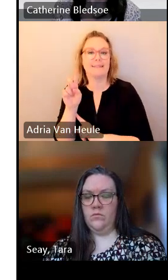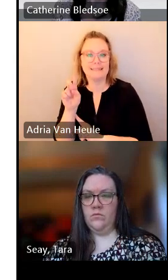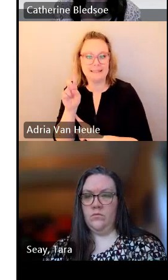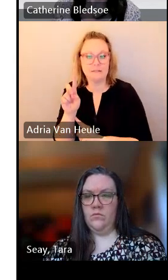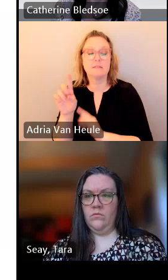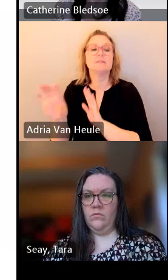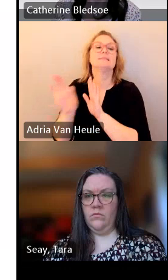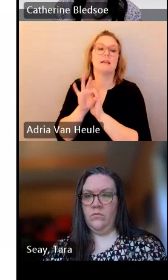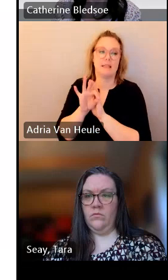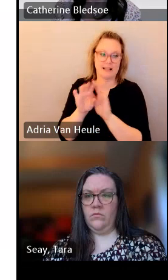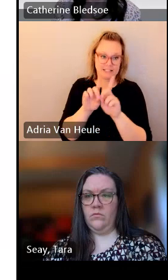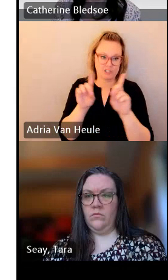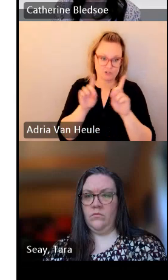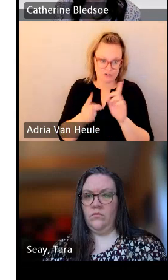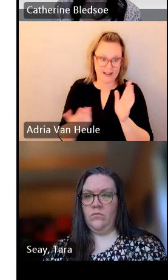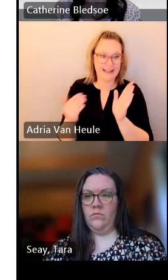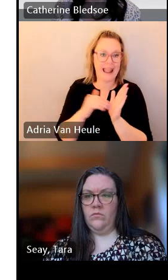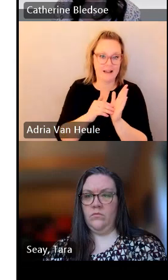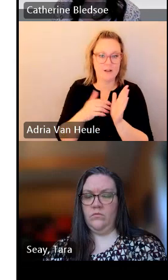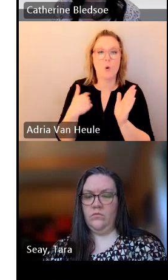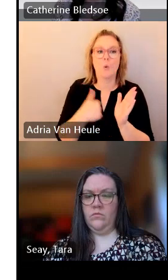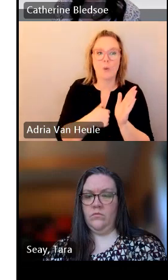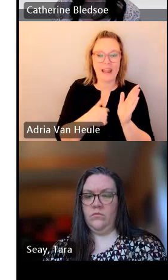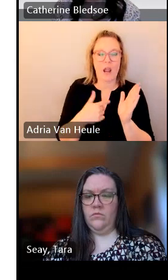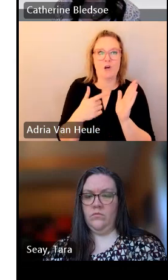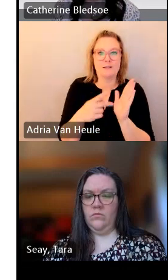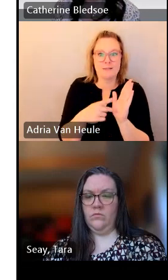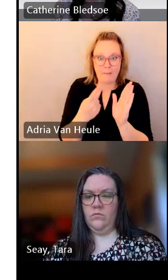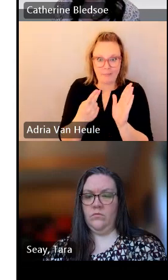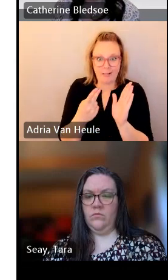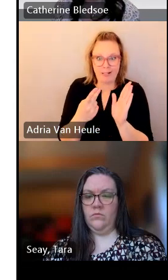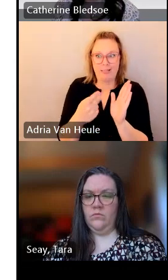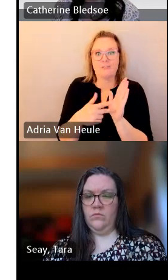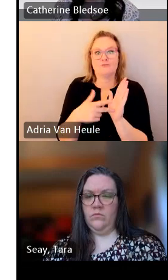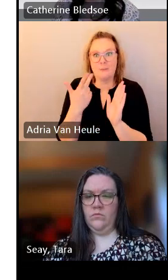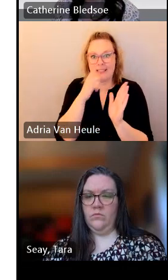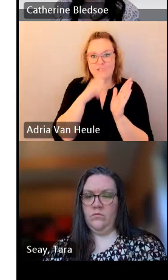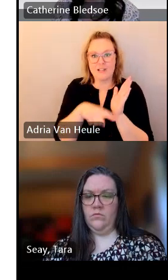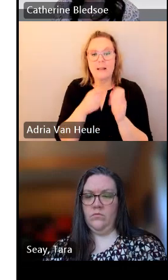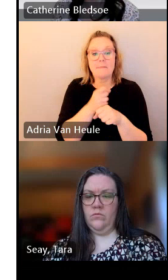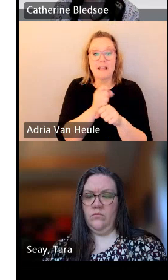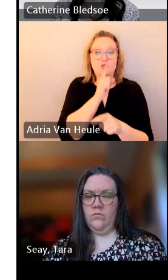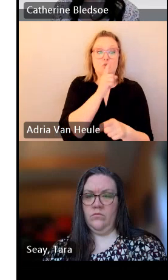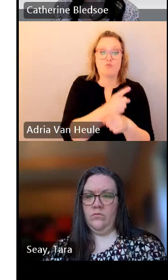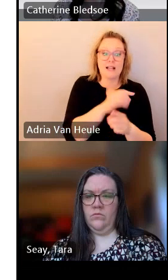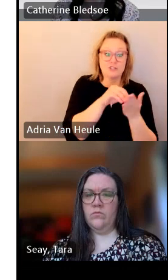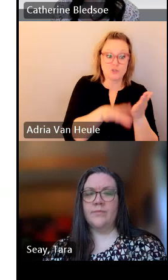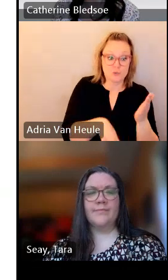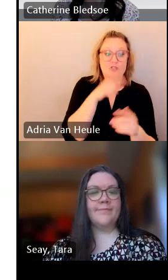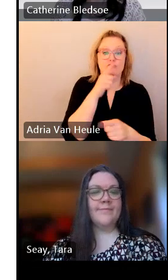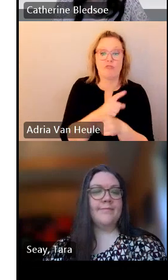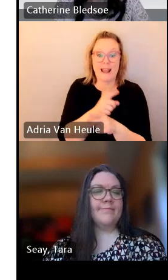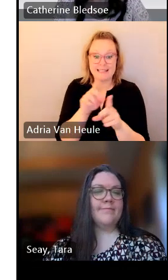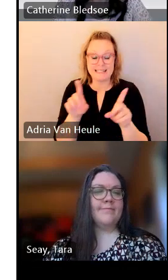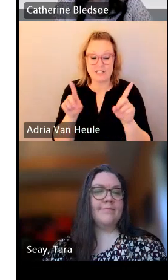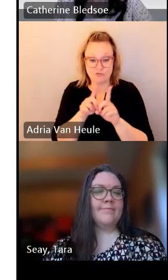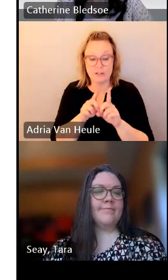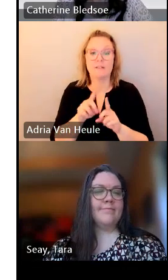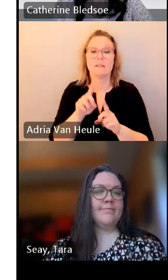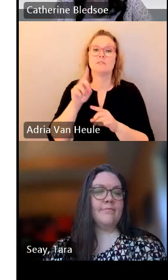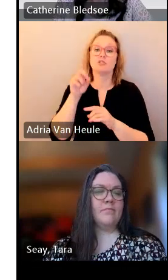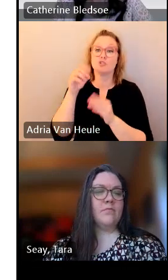district again. This is just to make sure we're doubling down that we have the right students in the right districts. The student's last name, your name as the person who